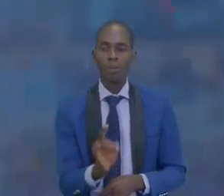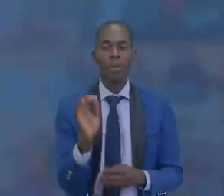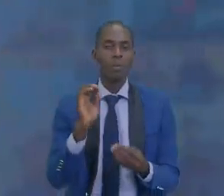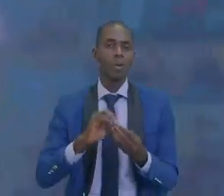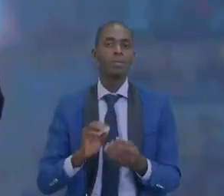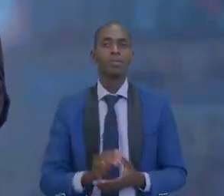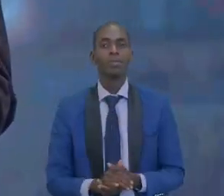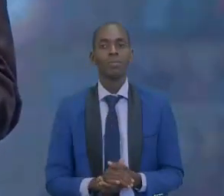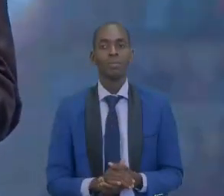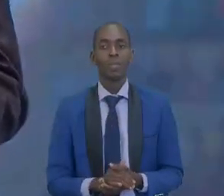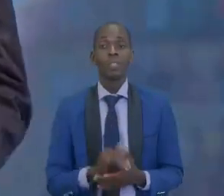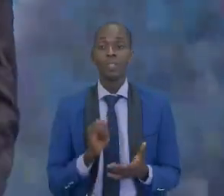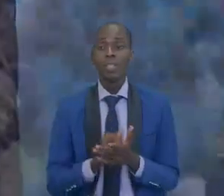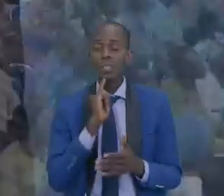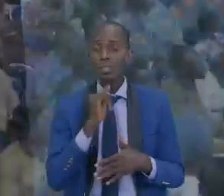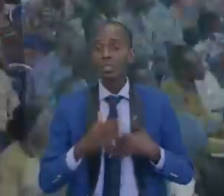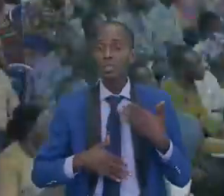forevermore. That's the joy we're talking about.